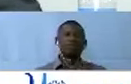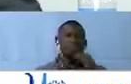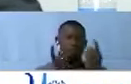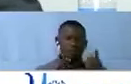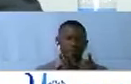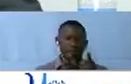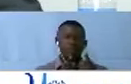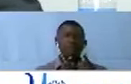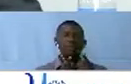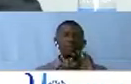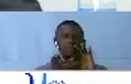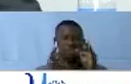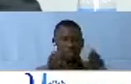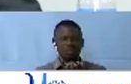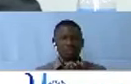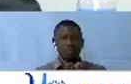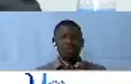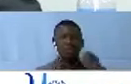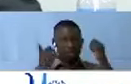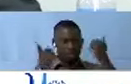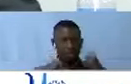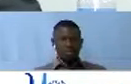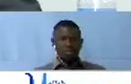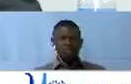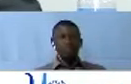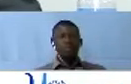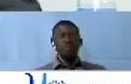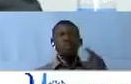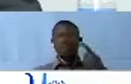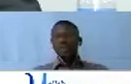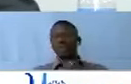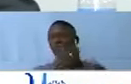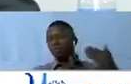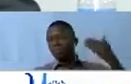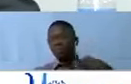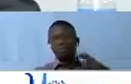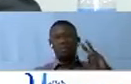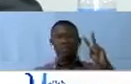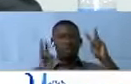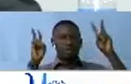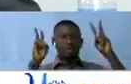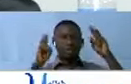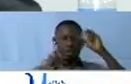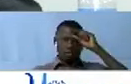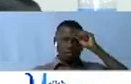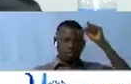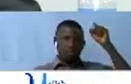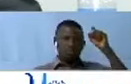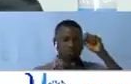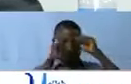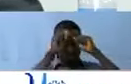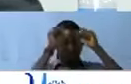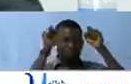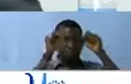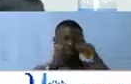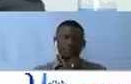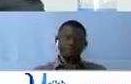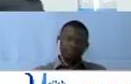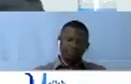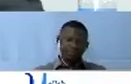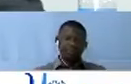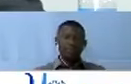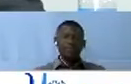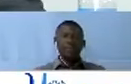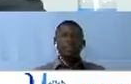investigative panels that were established during the Jammeh government. In particular,